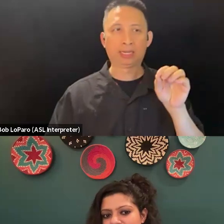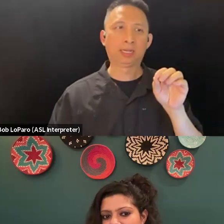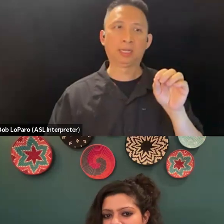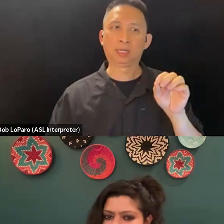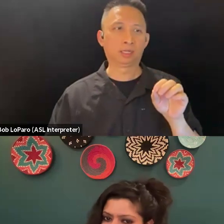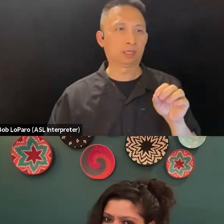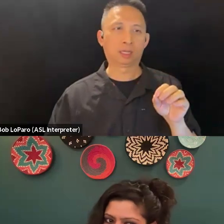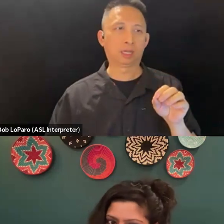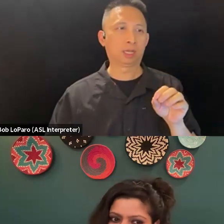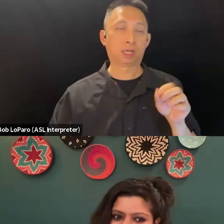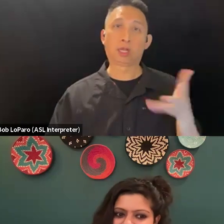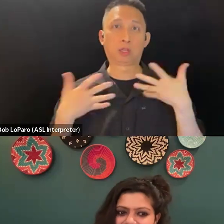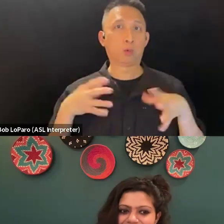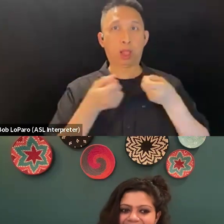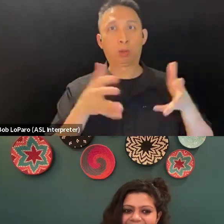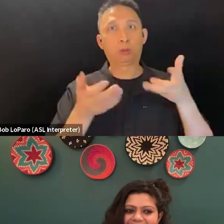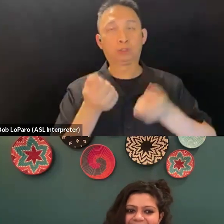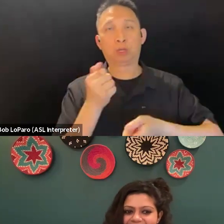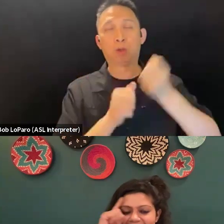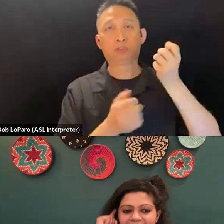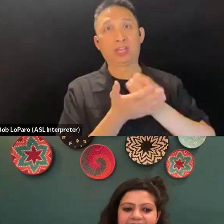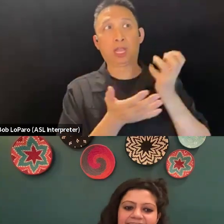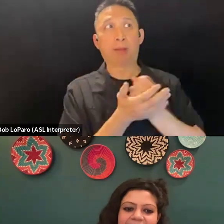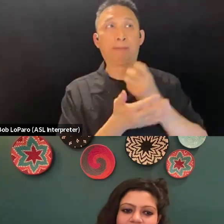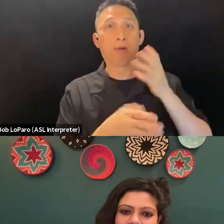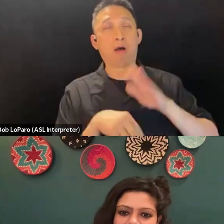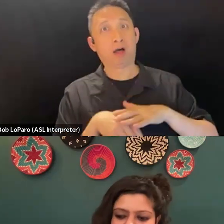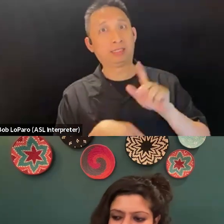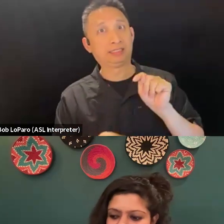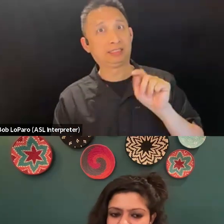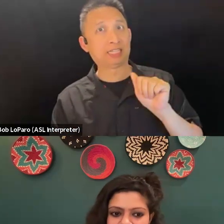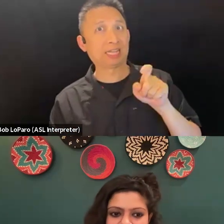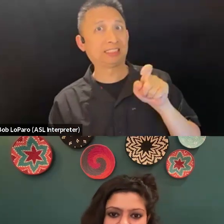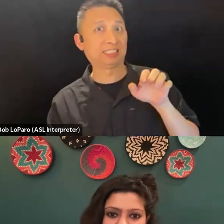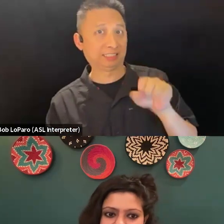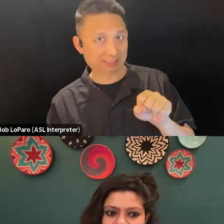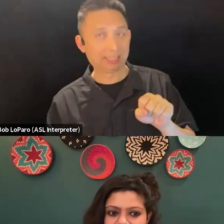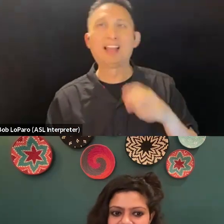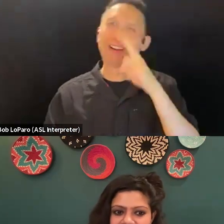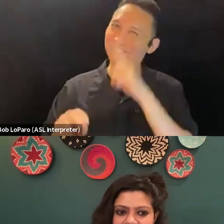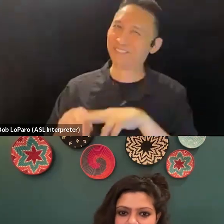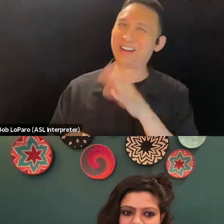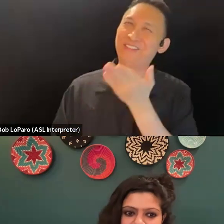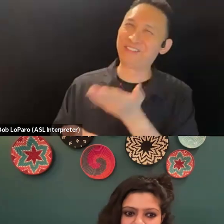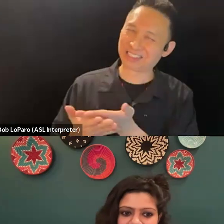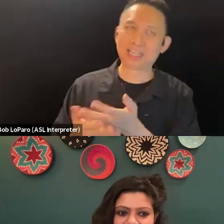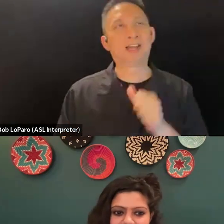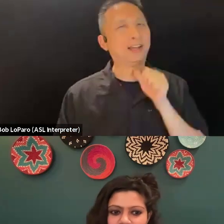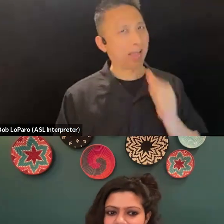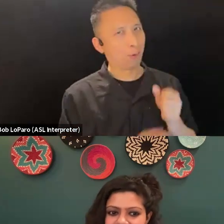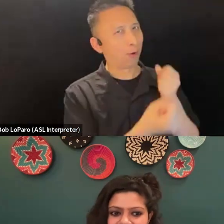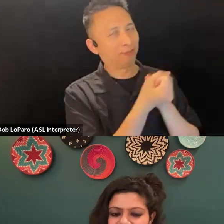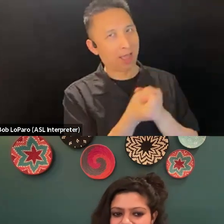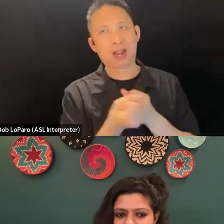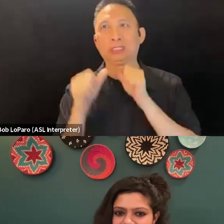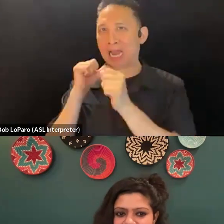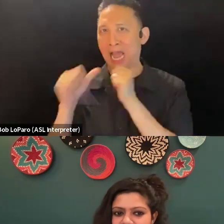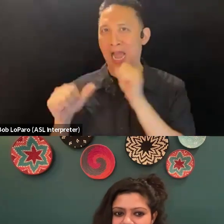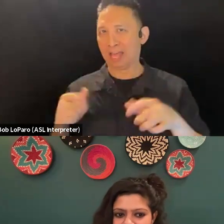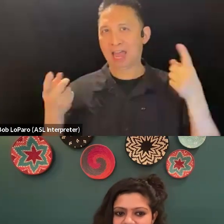but as much be chasers of, of the social, or chasers of truth, as it